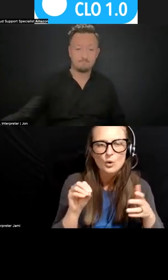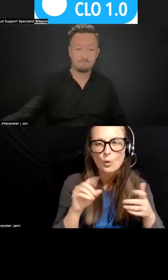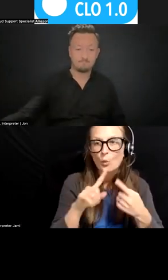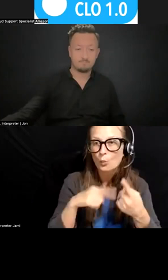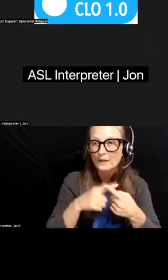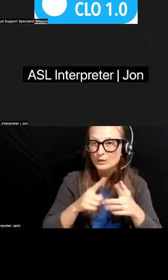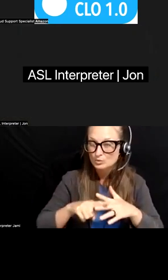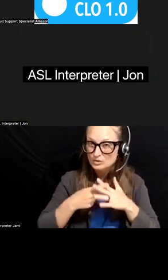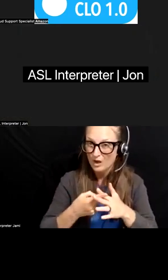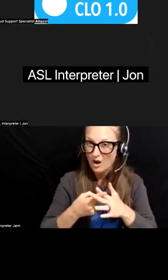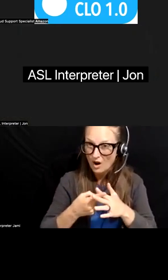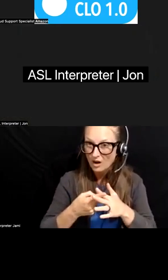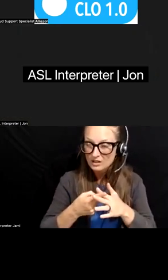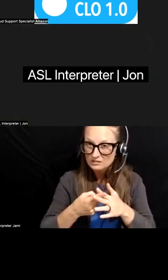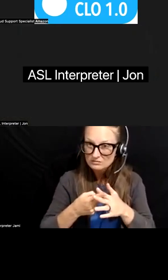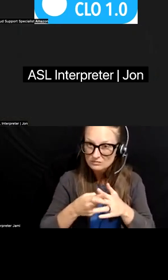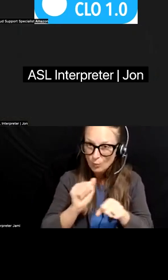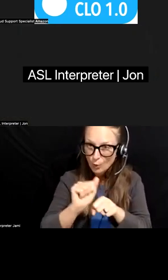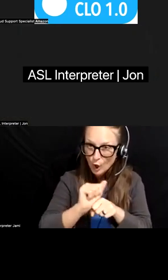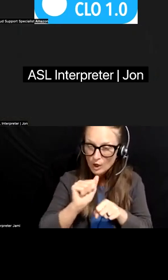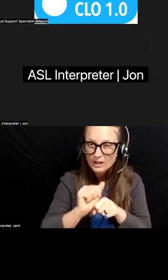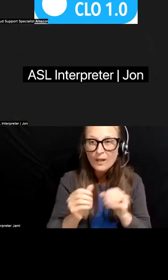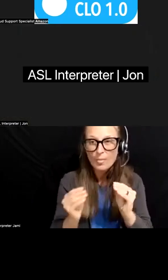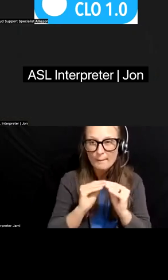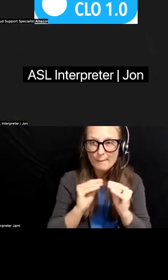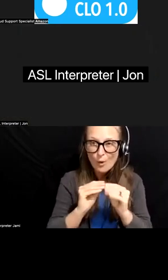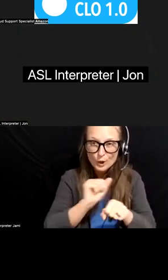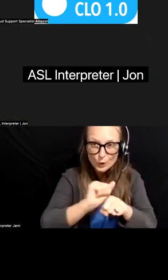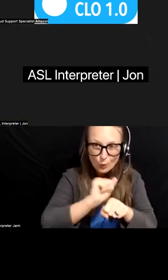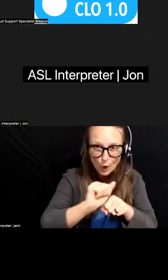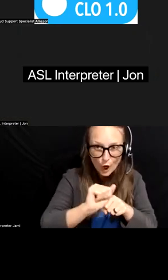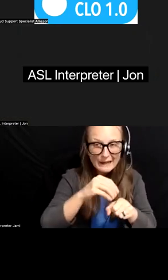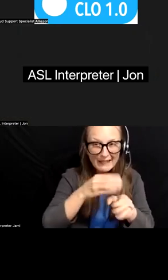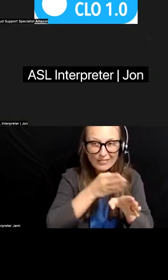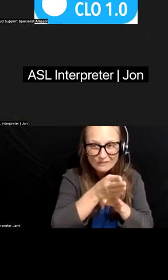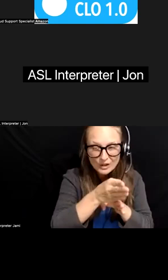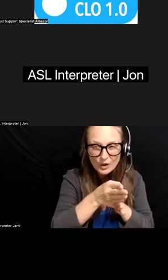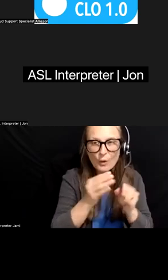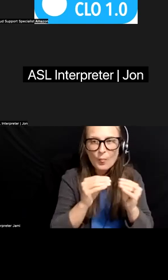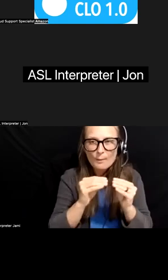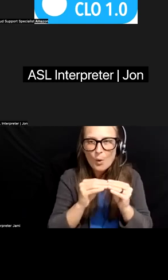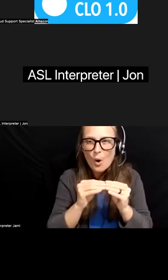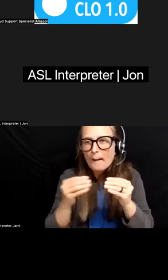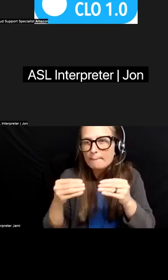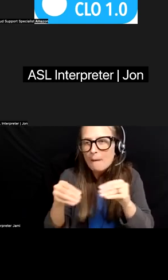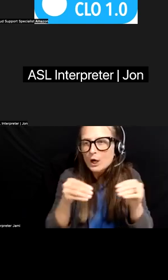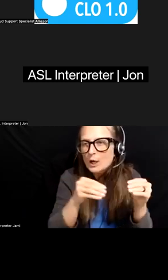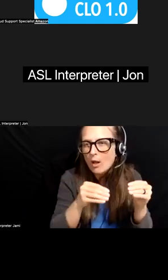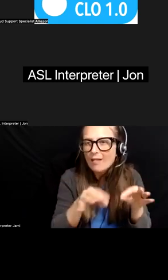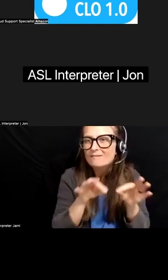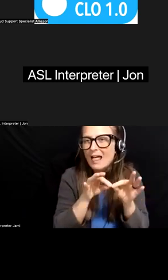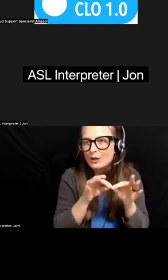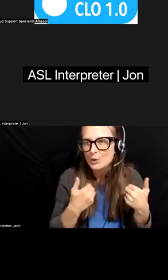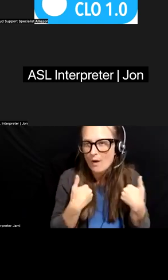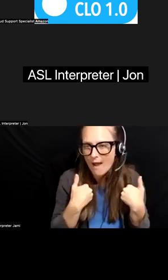field, obviously the more you work in the field, the more marketable value you get. But just like in the beginning,